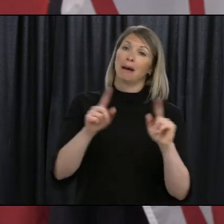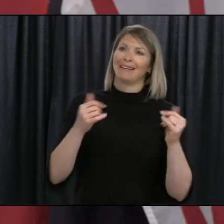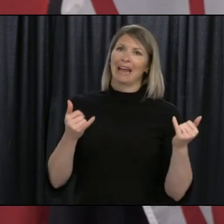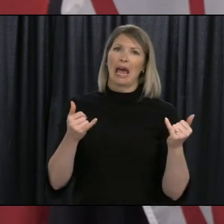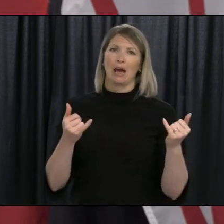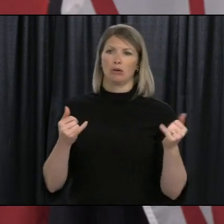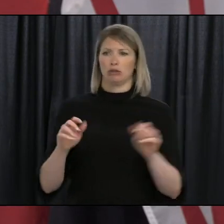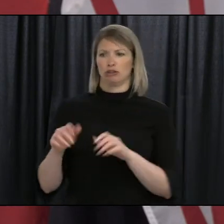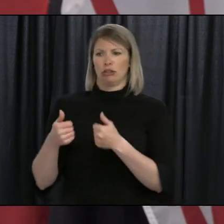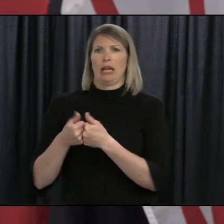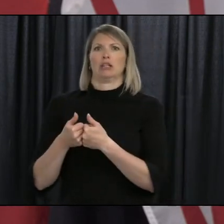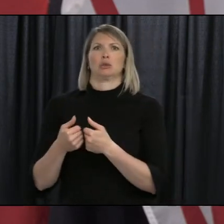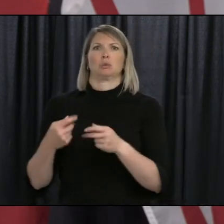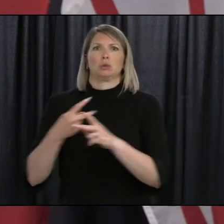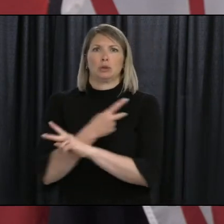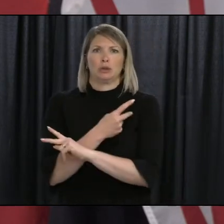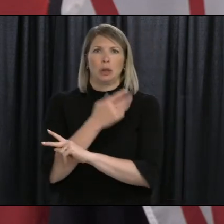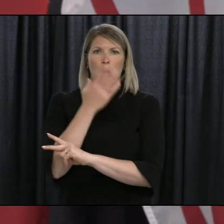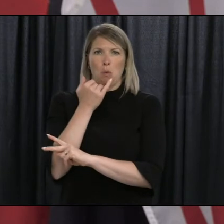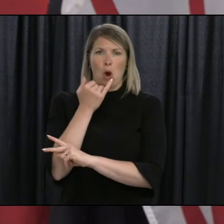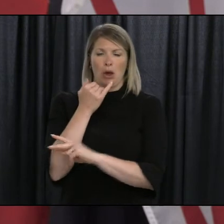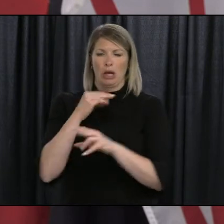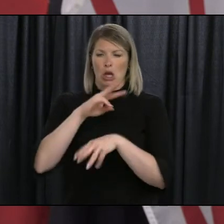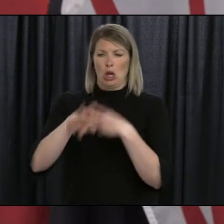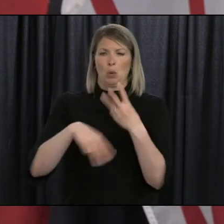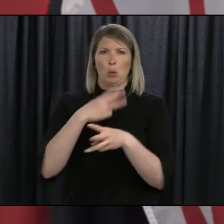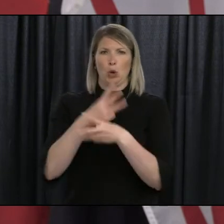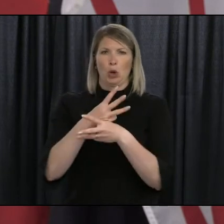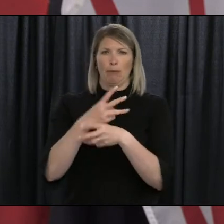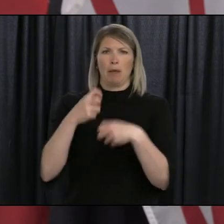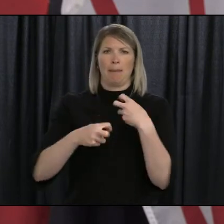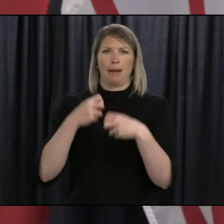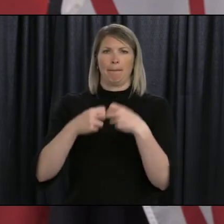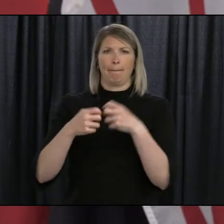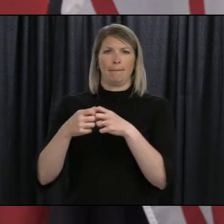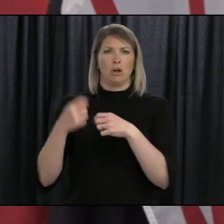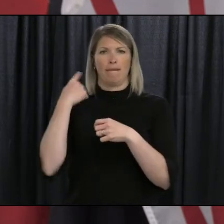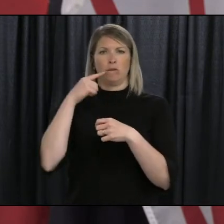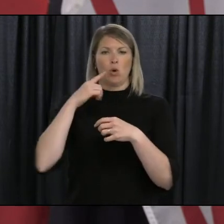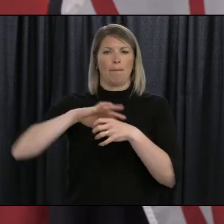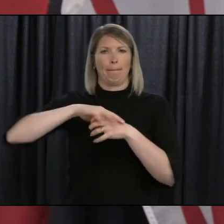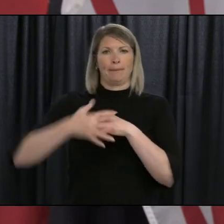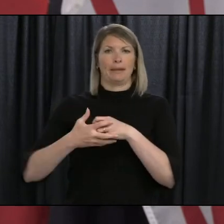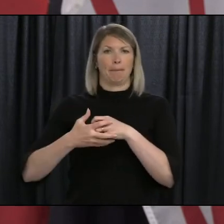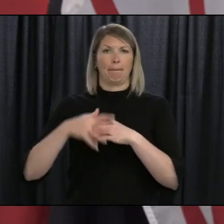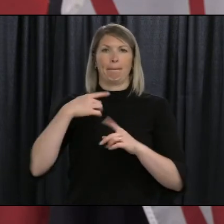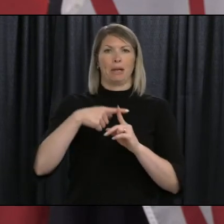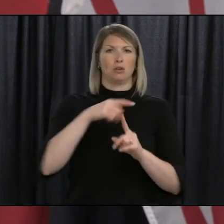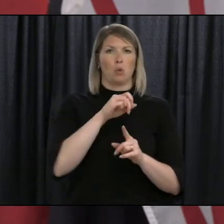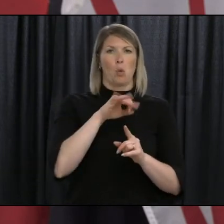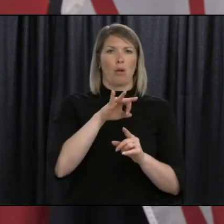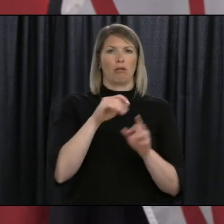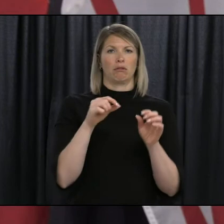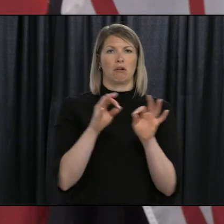are even greater because of the global pandemic and because of oil prices.